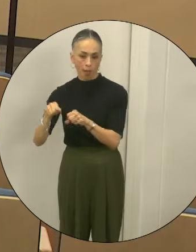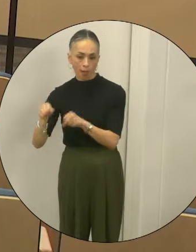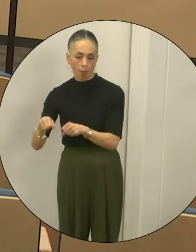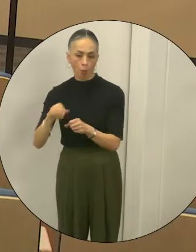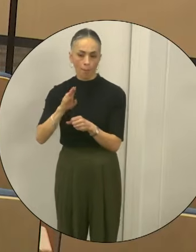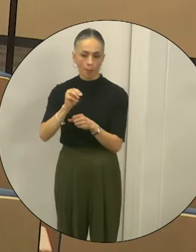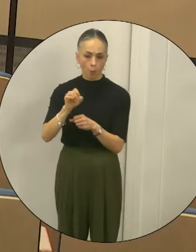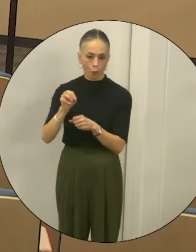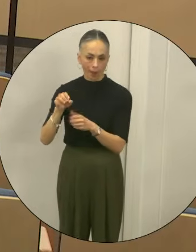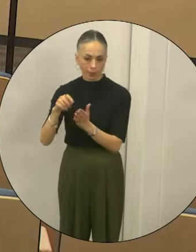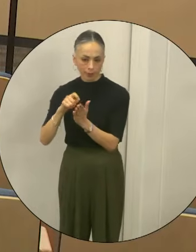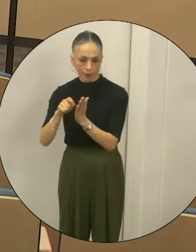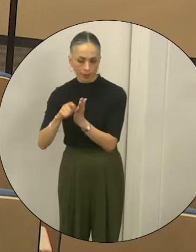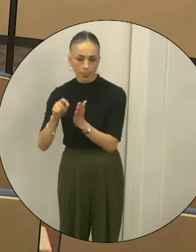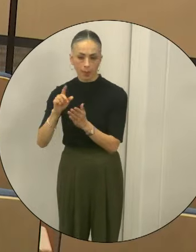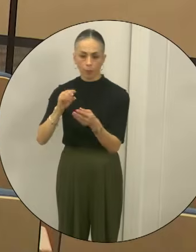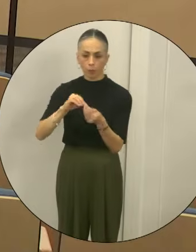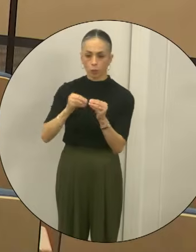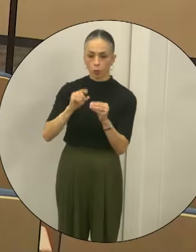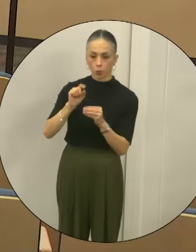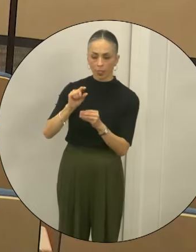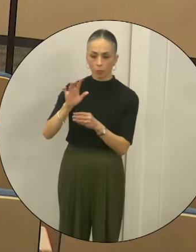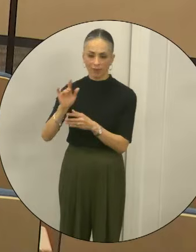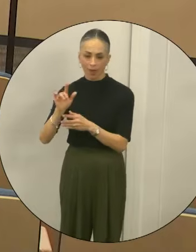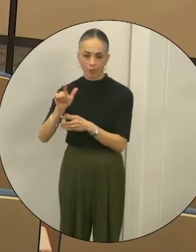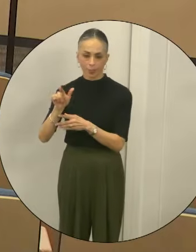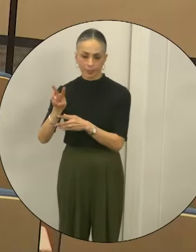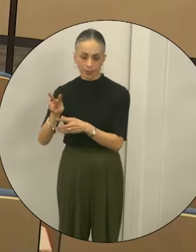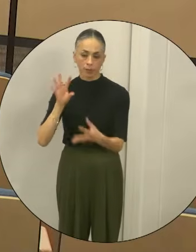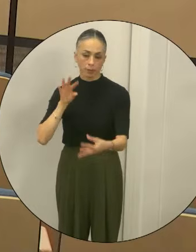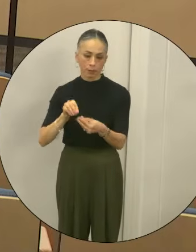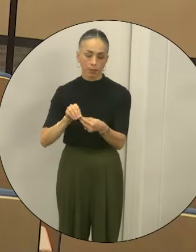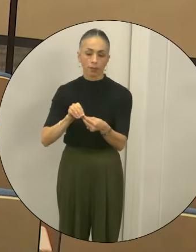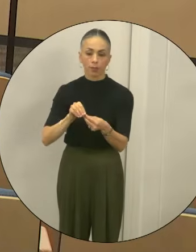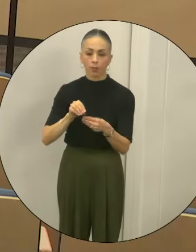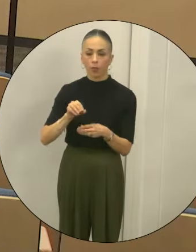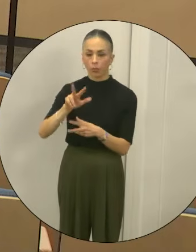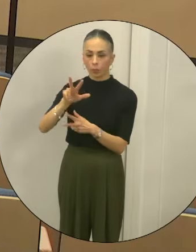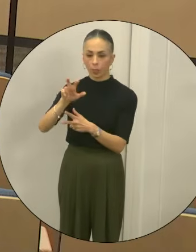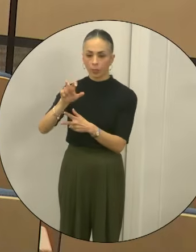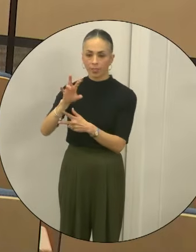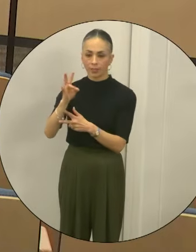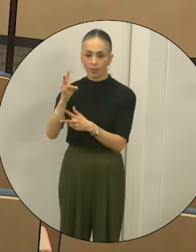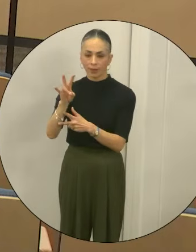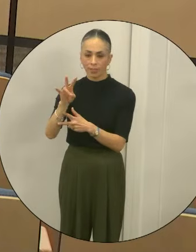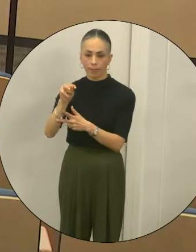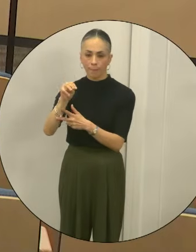number 20, 25, and 26 in the total amount of